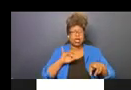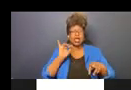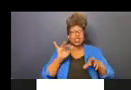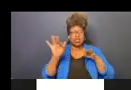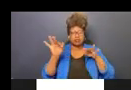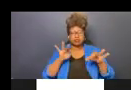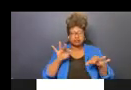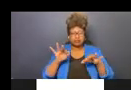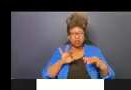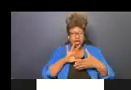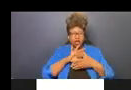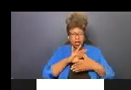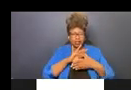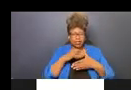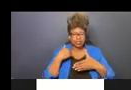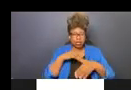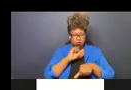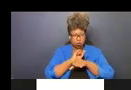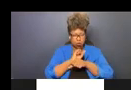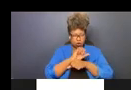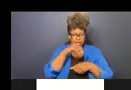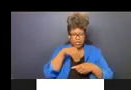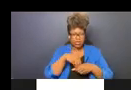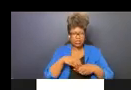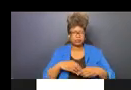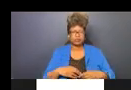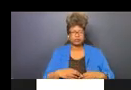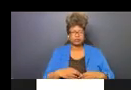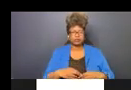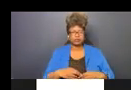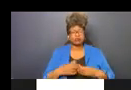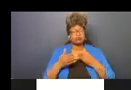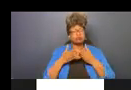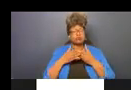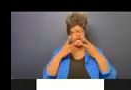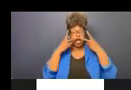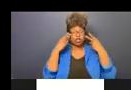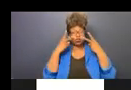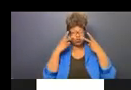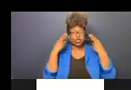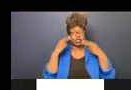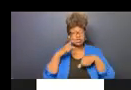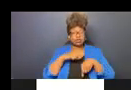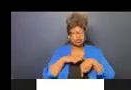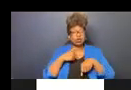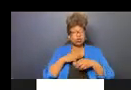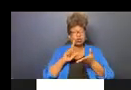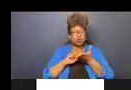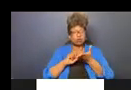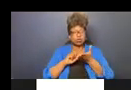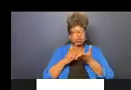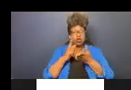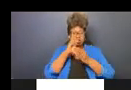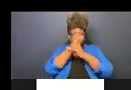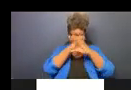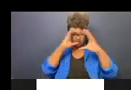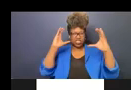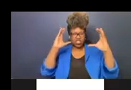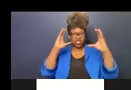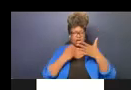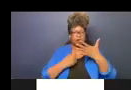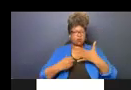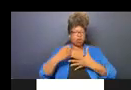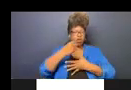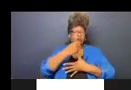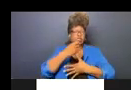within which we're working. And in right at Halloween, actually, we published our Vision and Priorities report. And both of